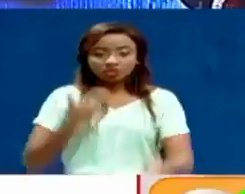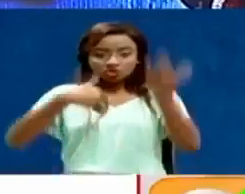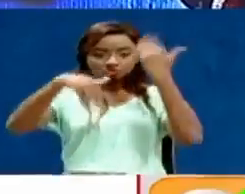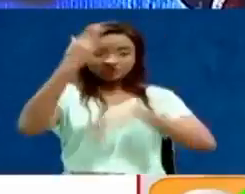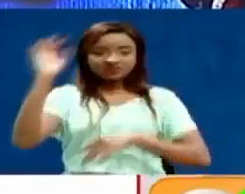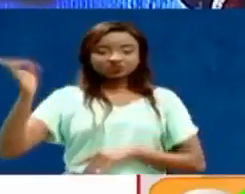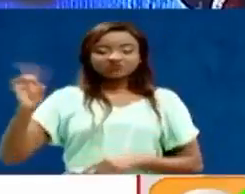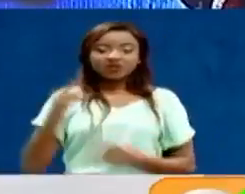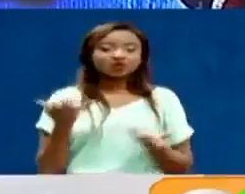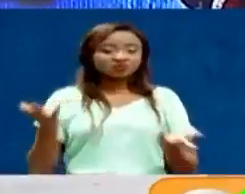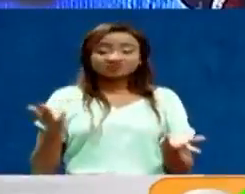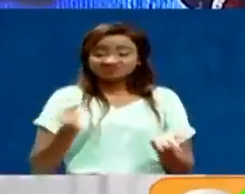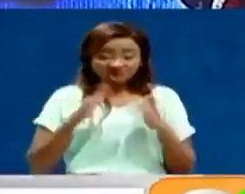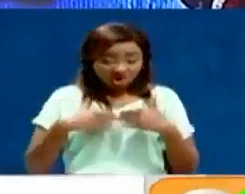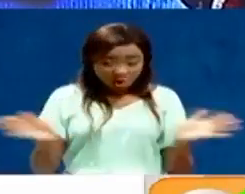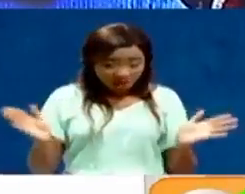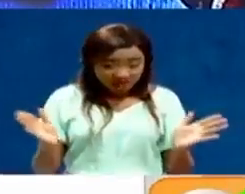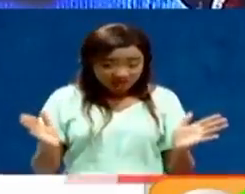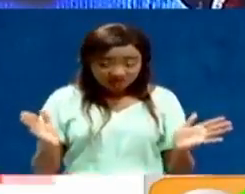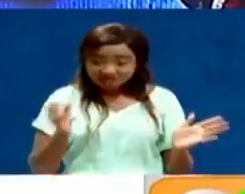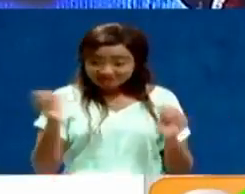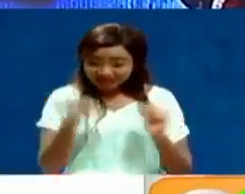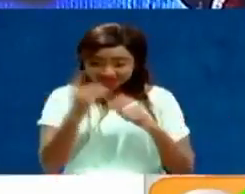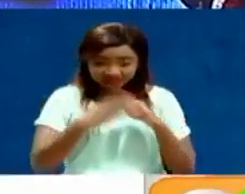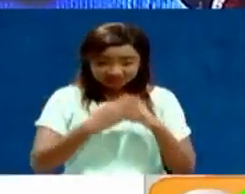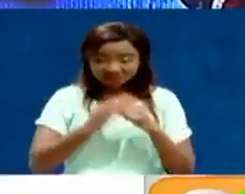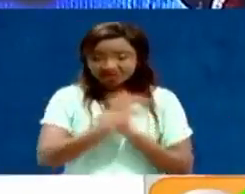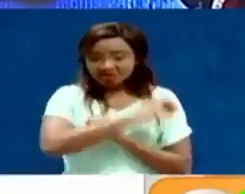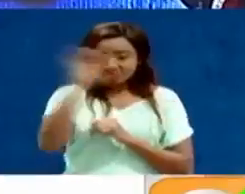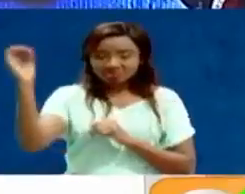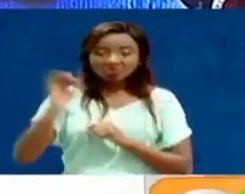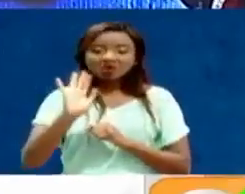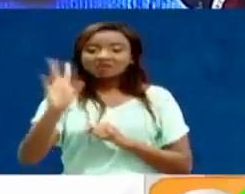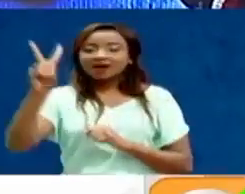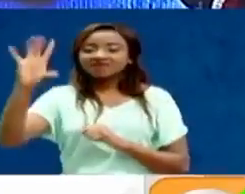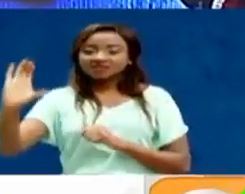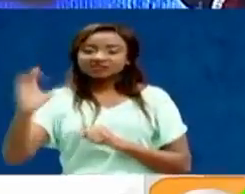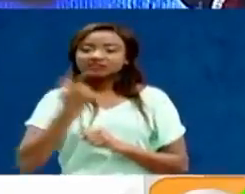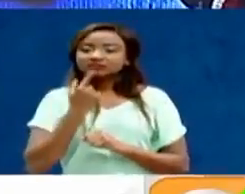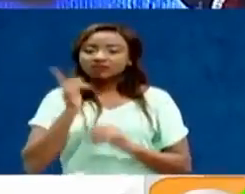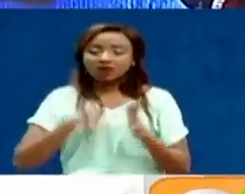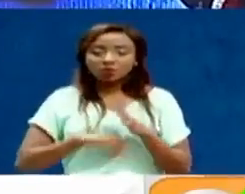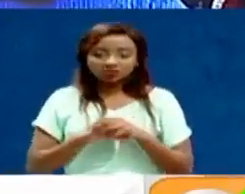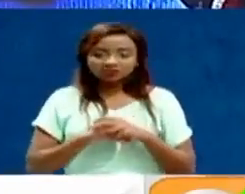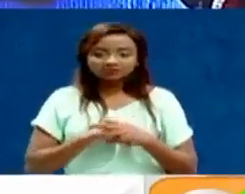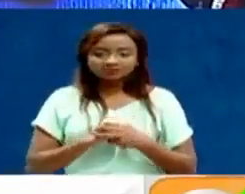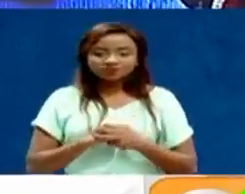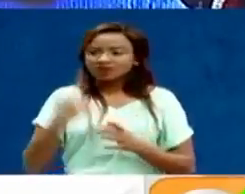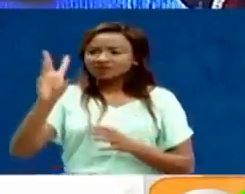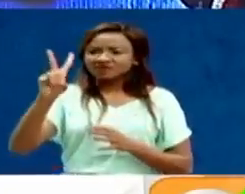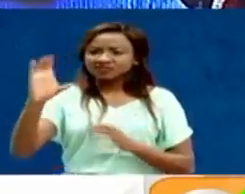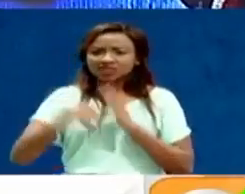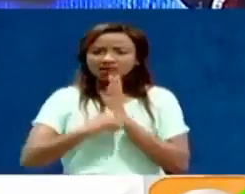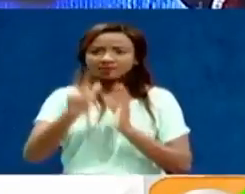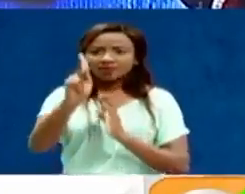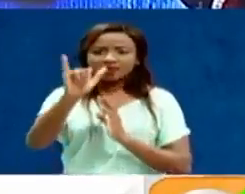University of Nairobi will not reopen in September. The university's Vice Chancellor, Professor Kiama Gitahi,